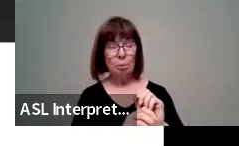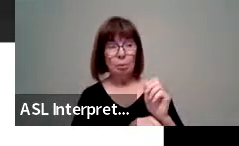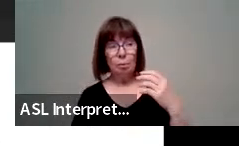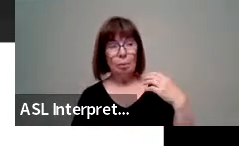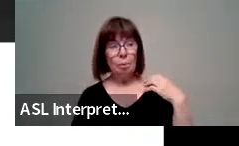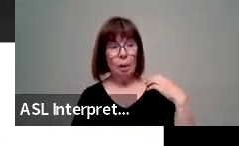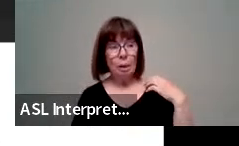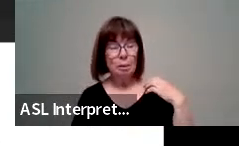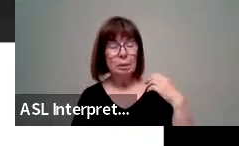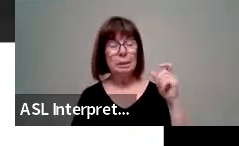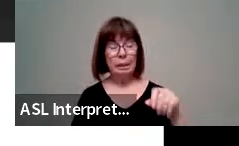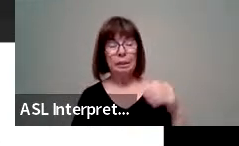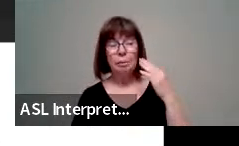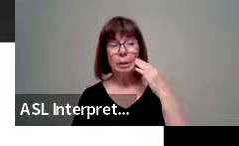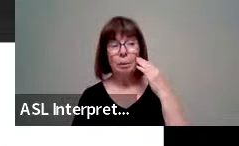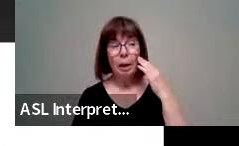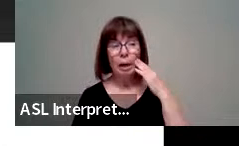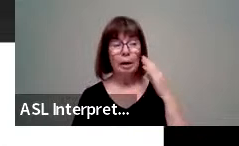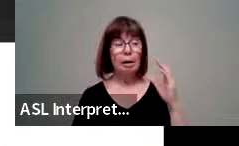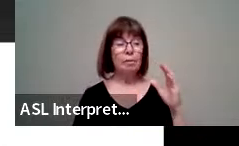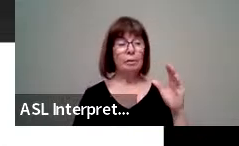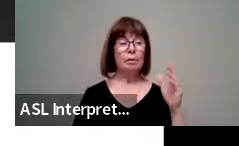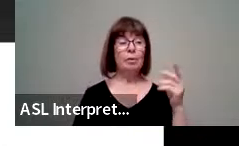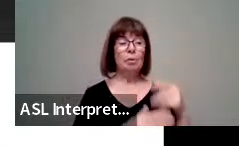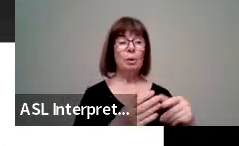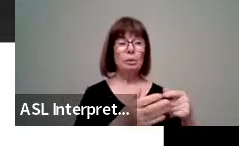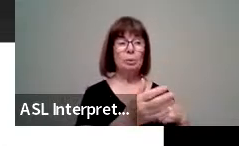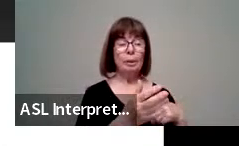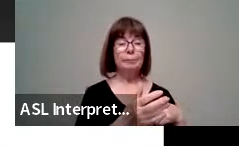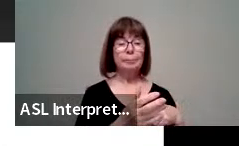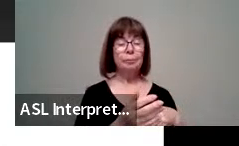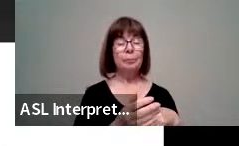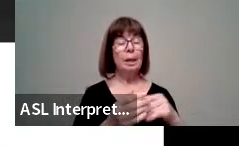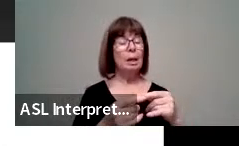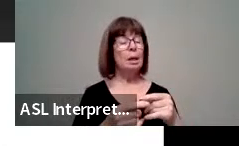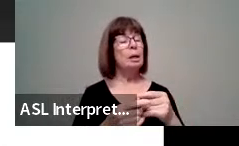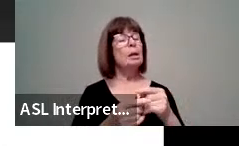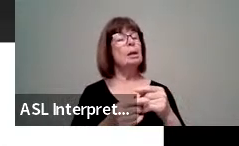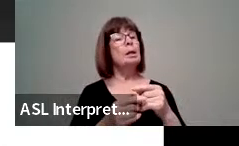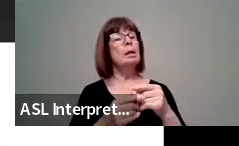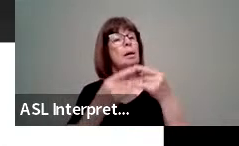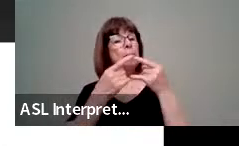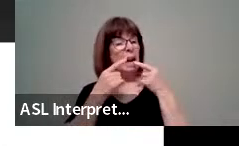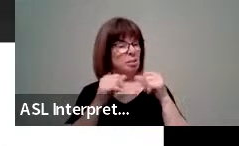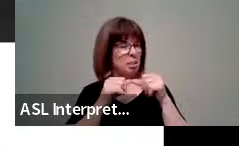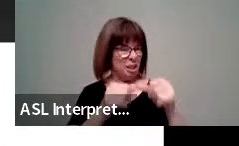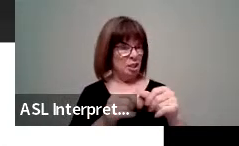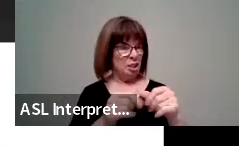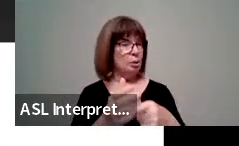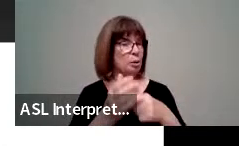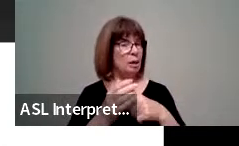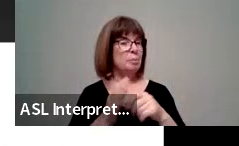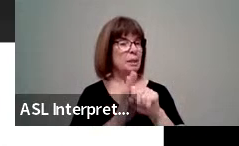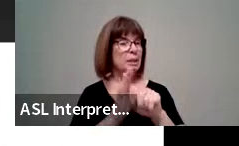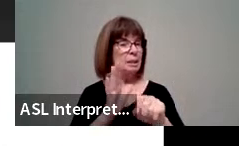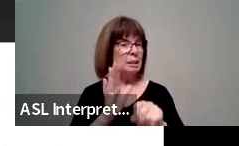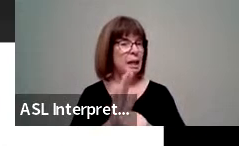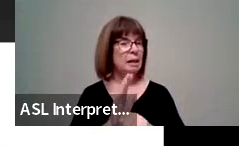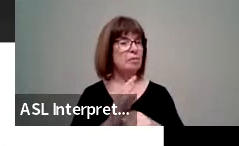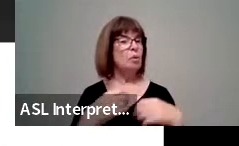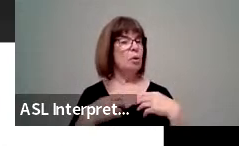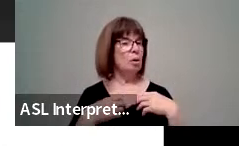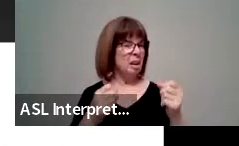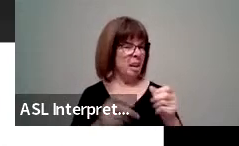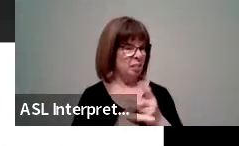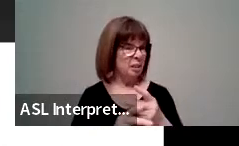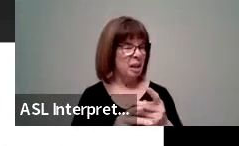of what Cal OSHA requires of them. Masks continue to be required by the state in healthcare and long-term care facilities, and they continue to